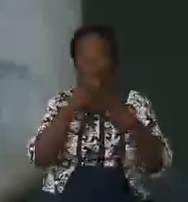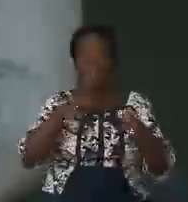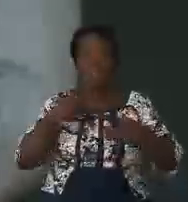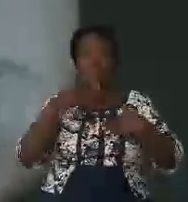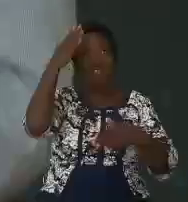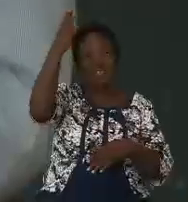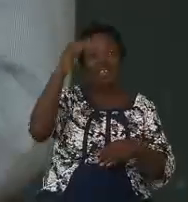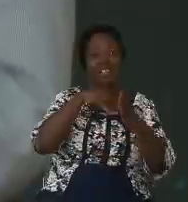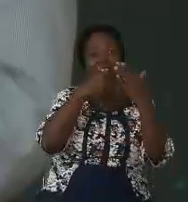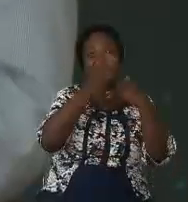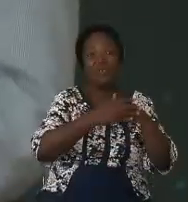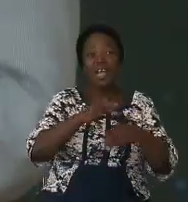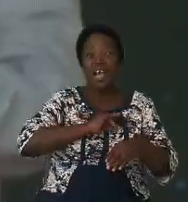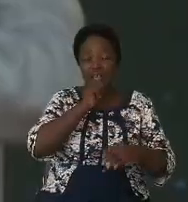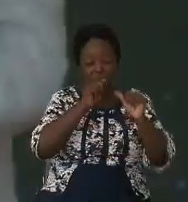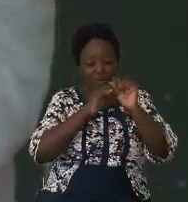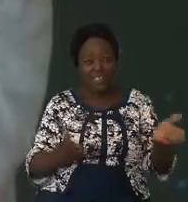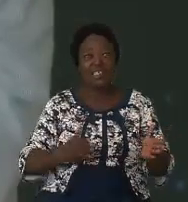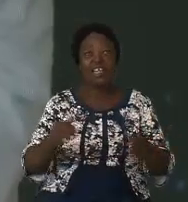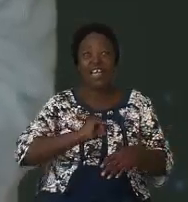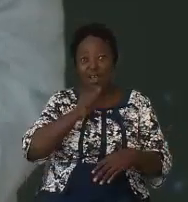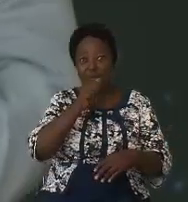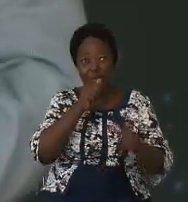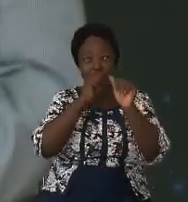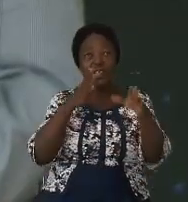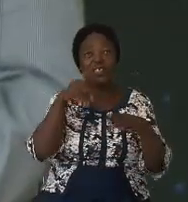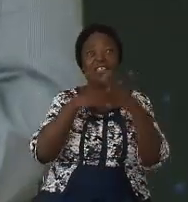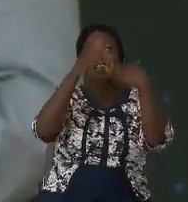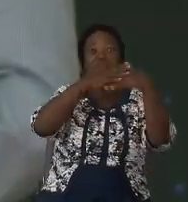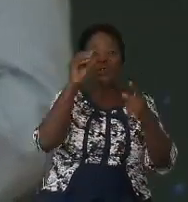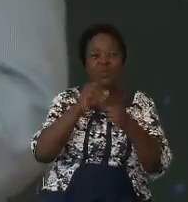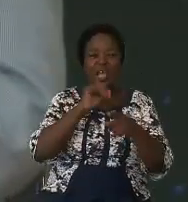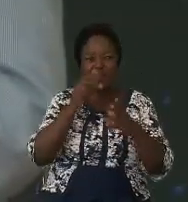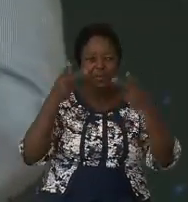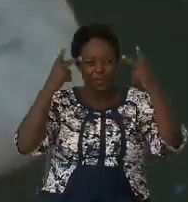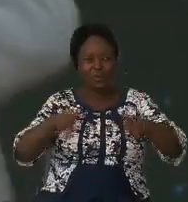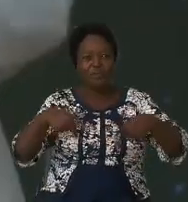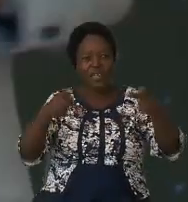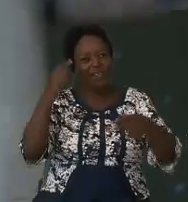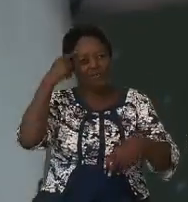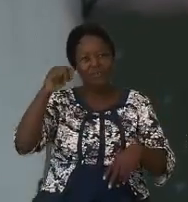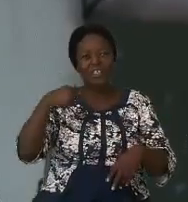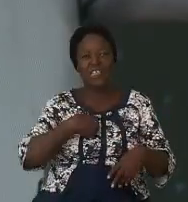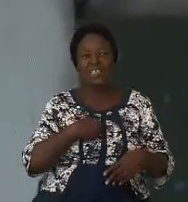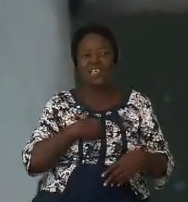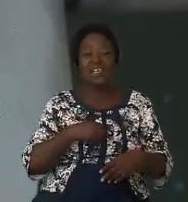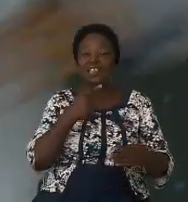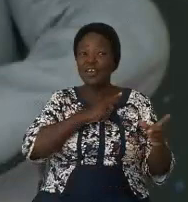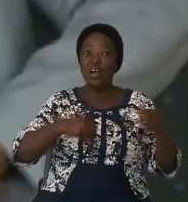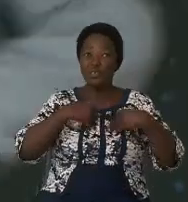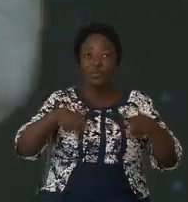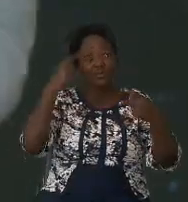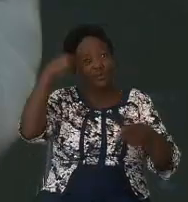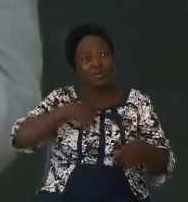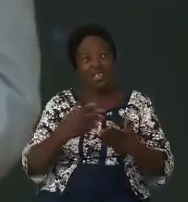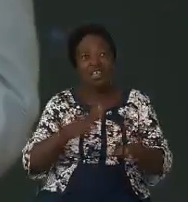I'm going to be happy over there. I'm blessed here. I'm going to be blessed over there. I'm provided for here.